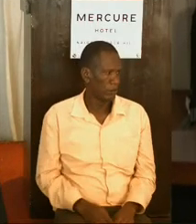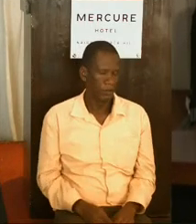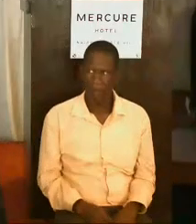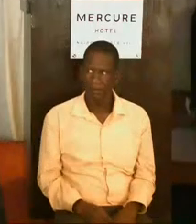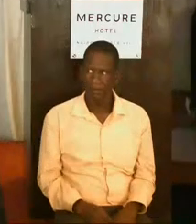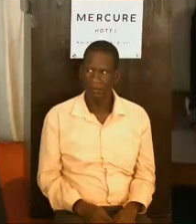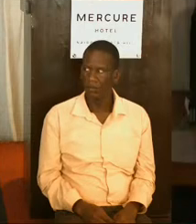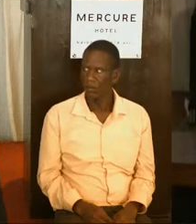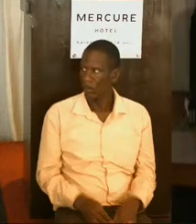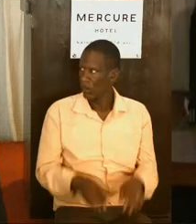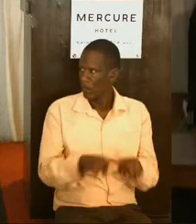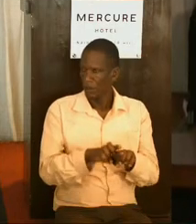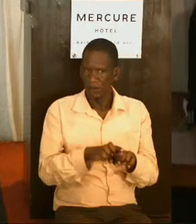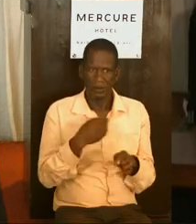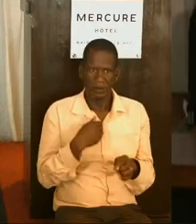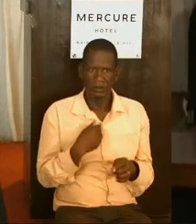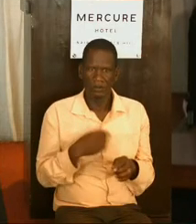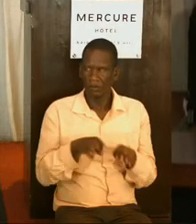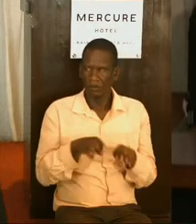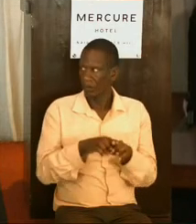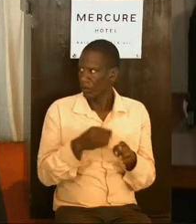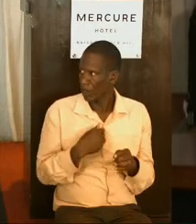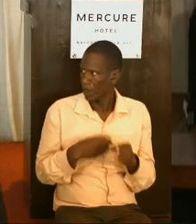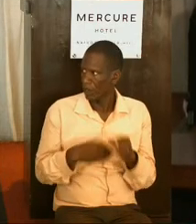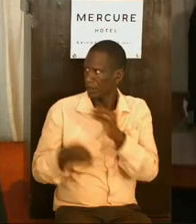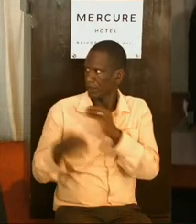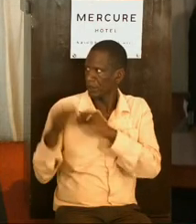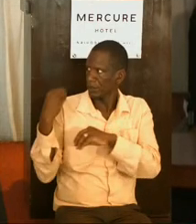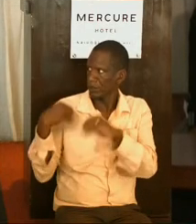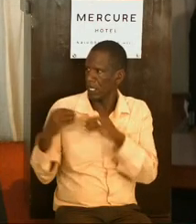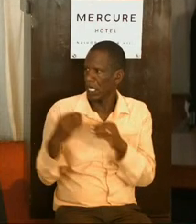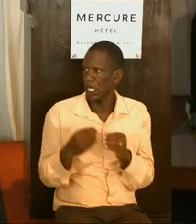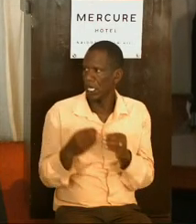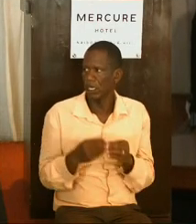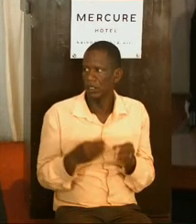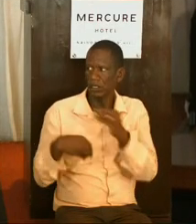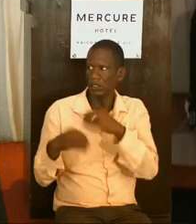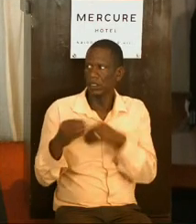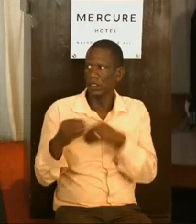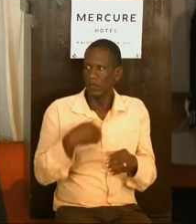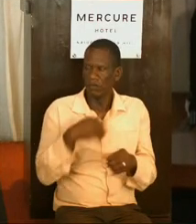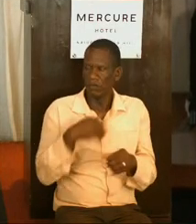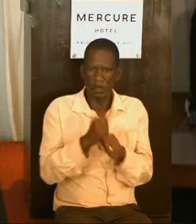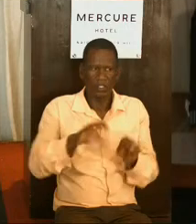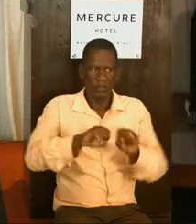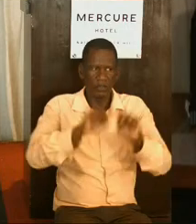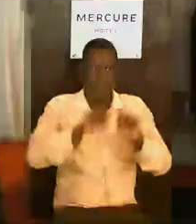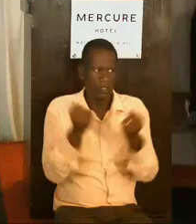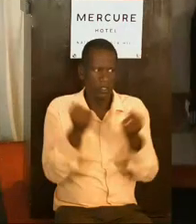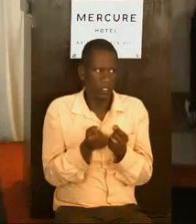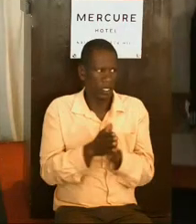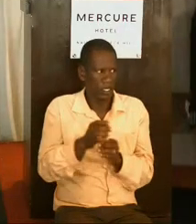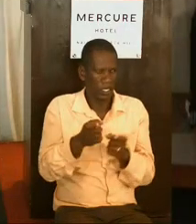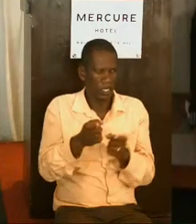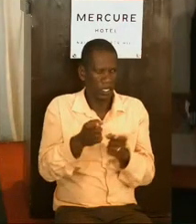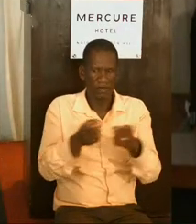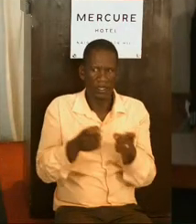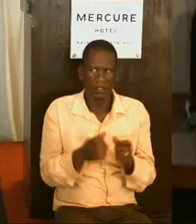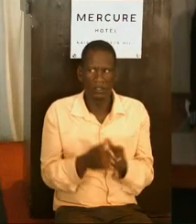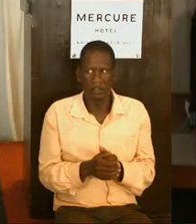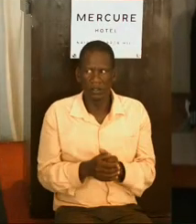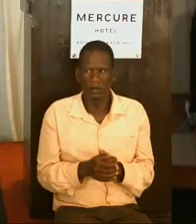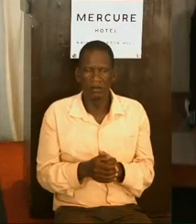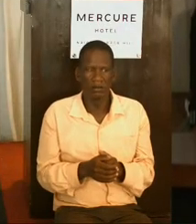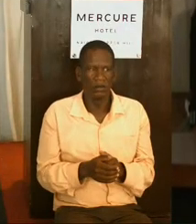um he also has a a history having worked in civil society and in governance